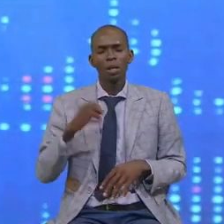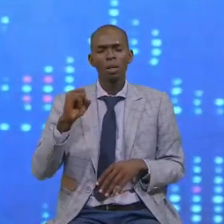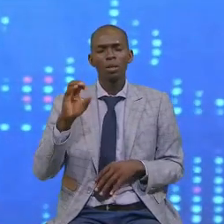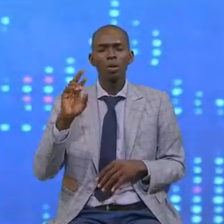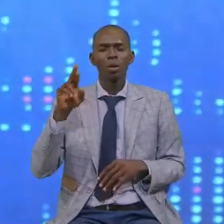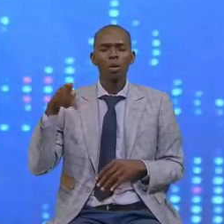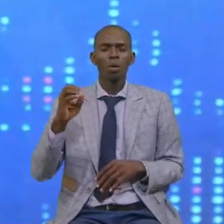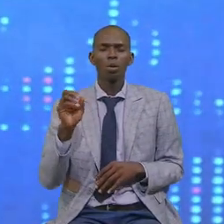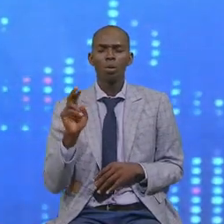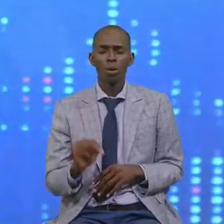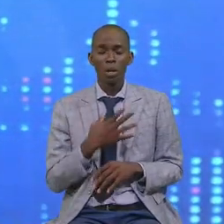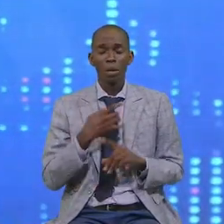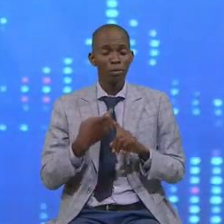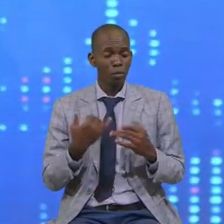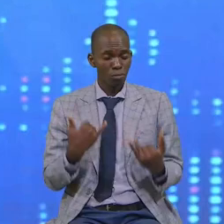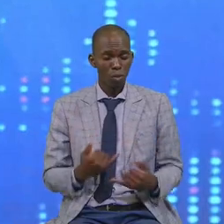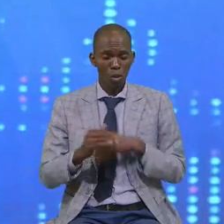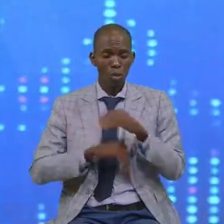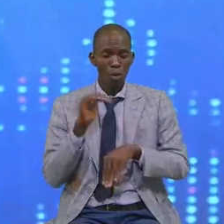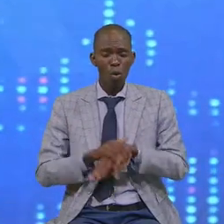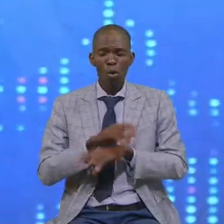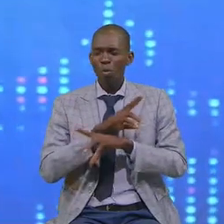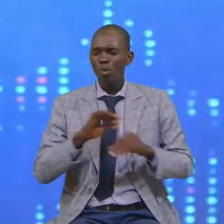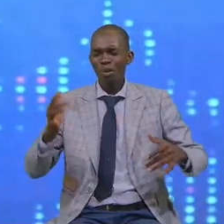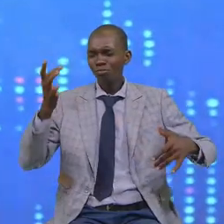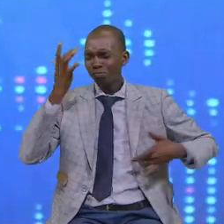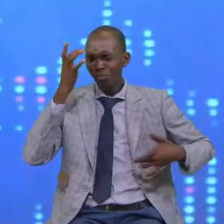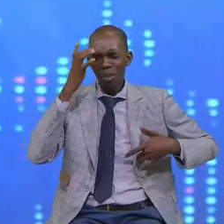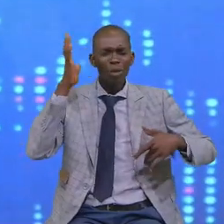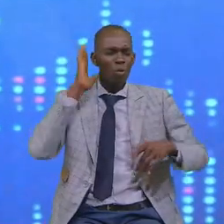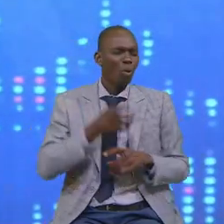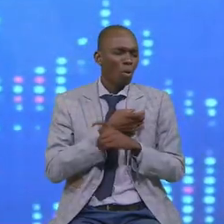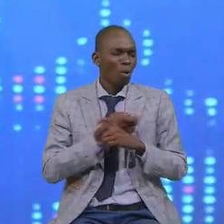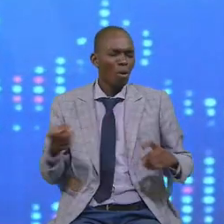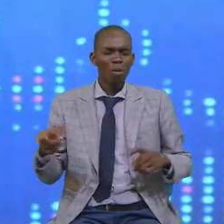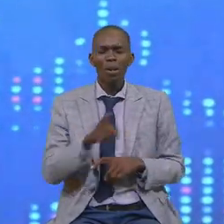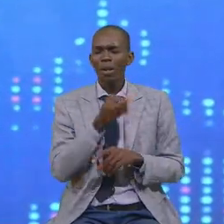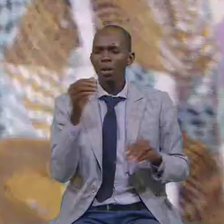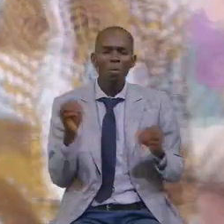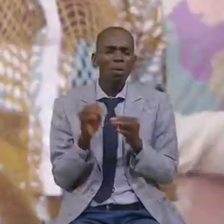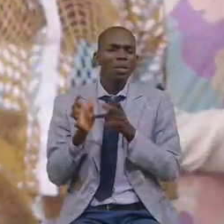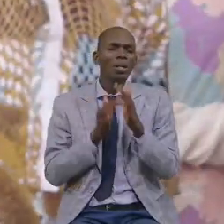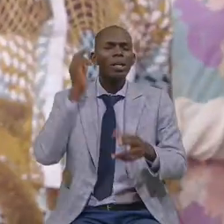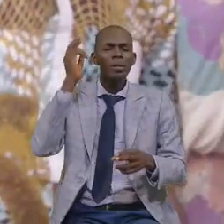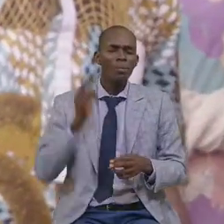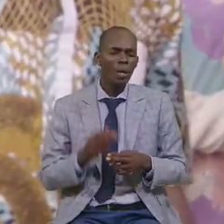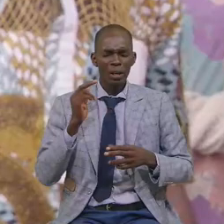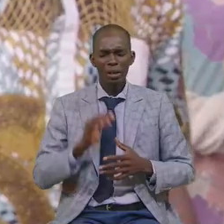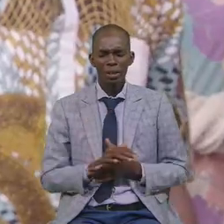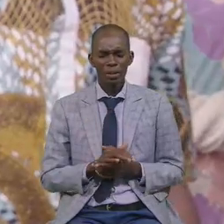And from today, no sickness will hurt them in Jesus' name.